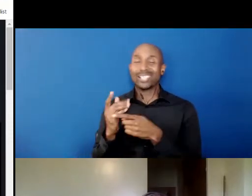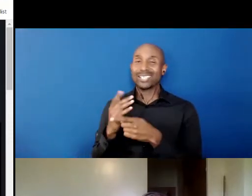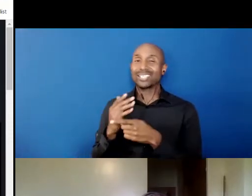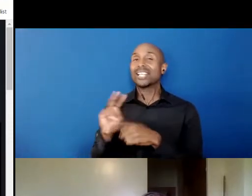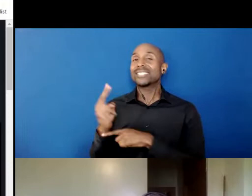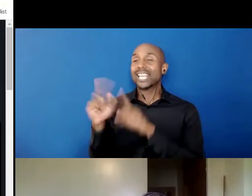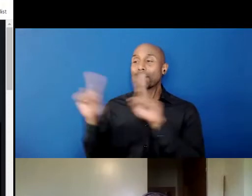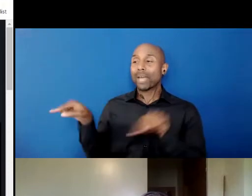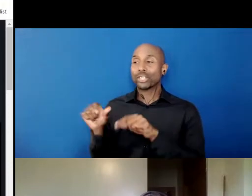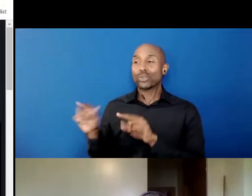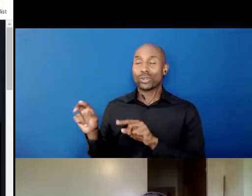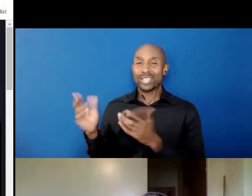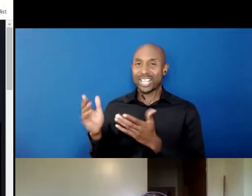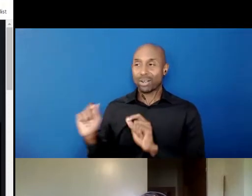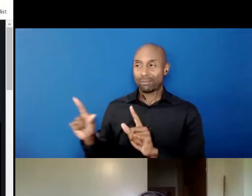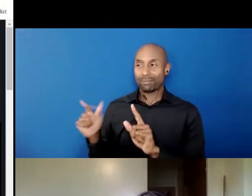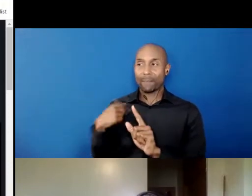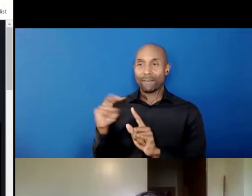But